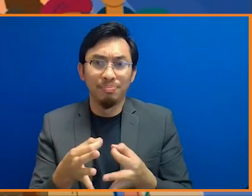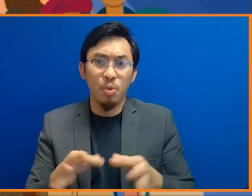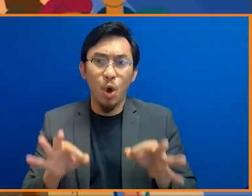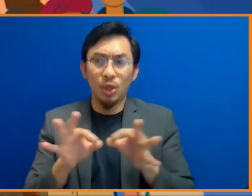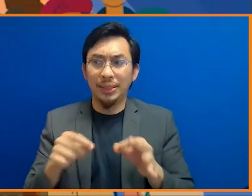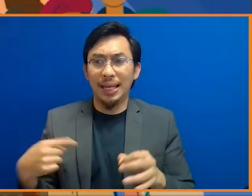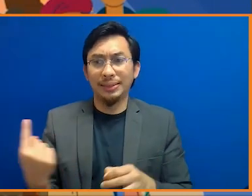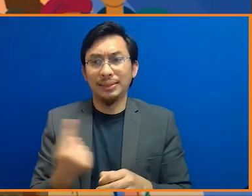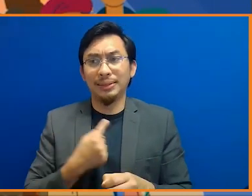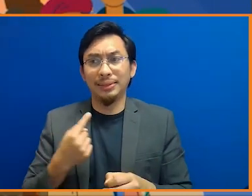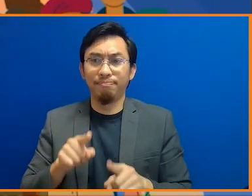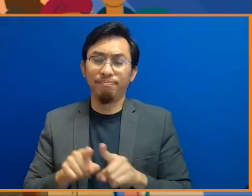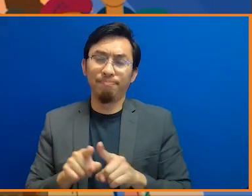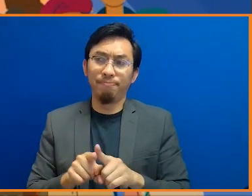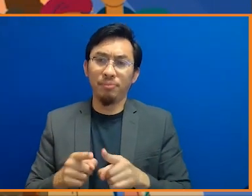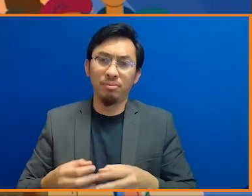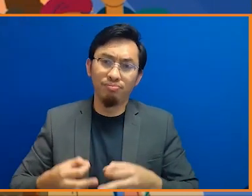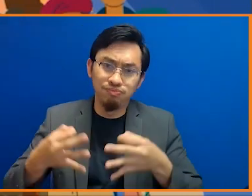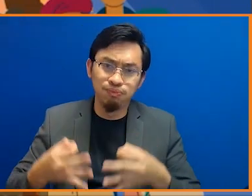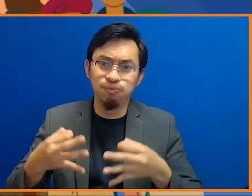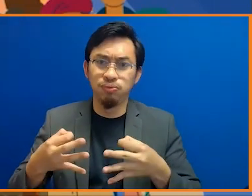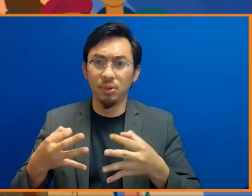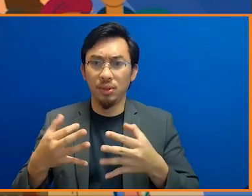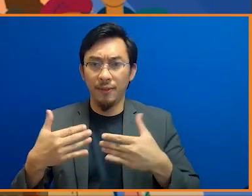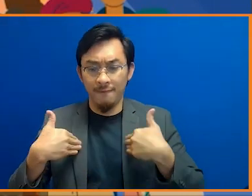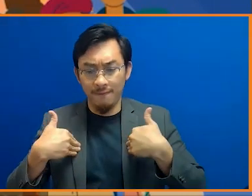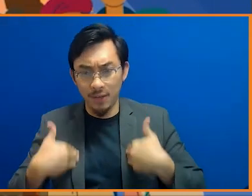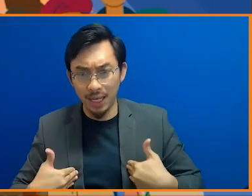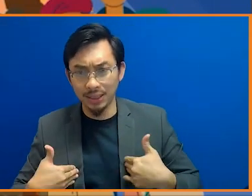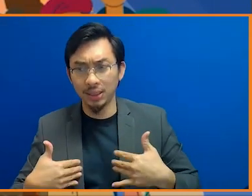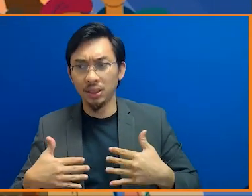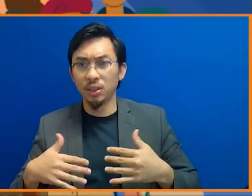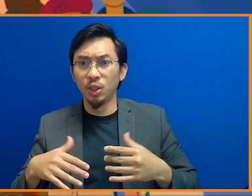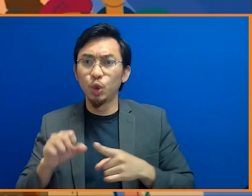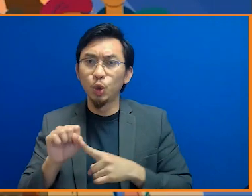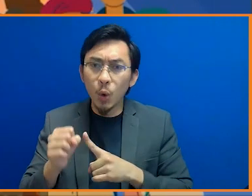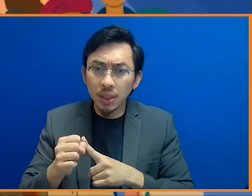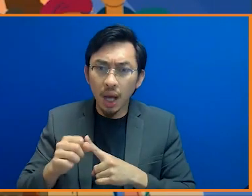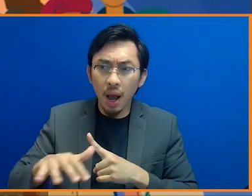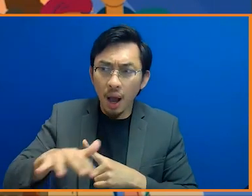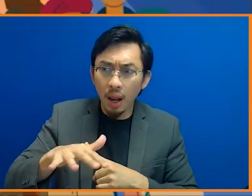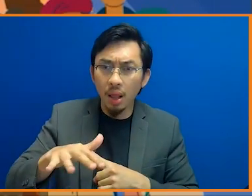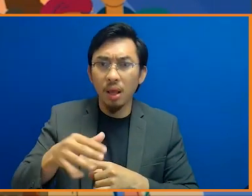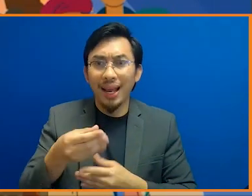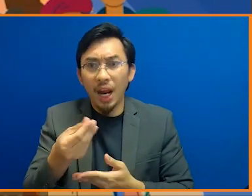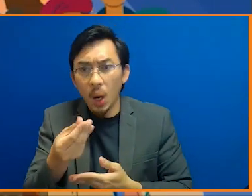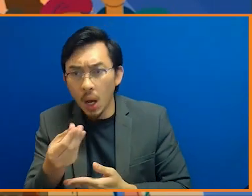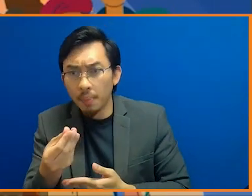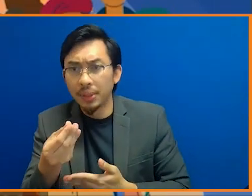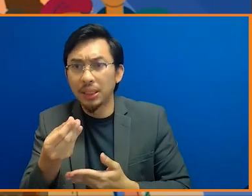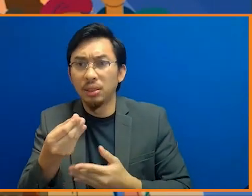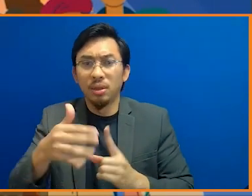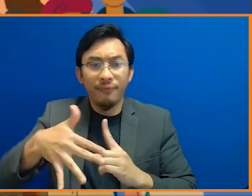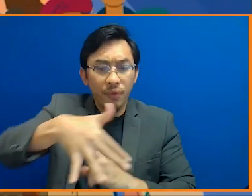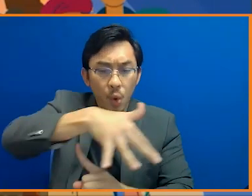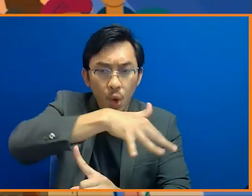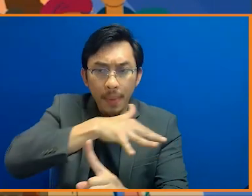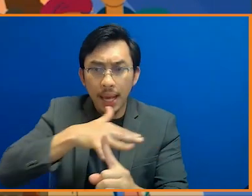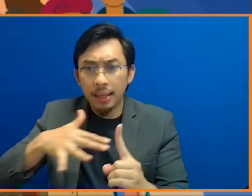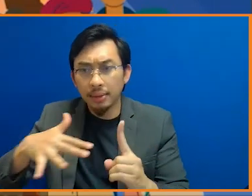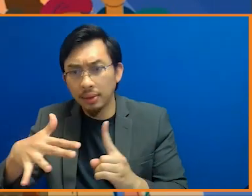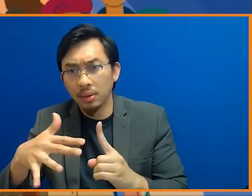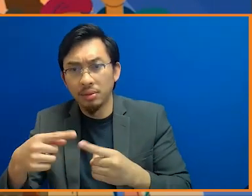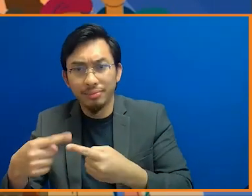vulnerability is a condition that determined by physical and social, also economical and